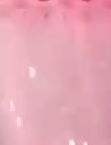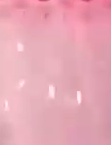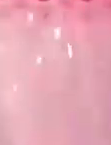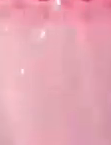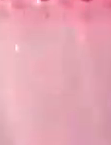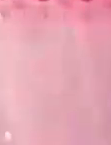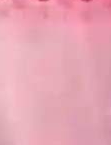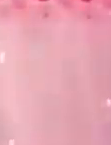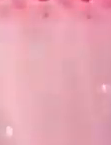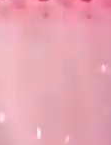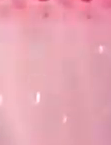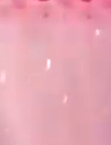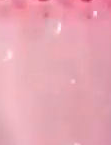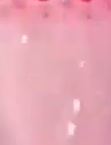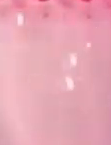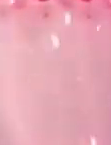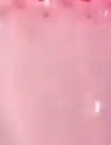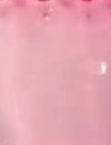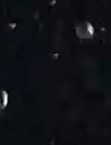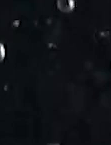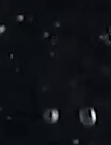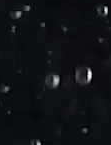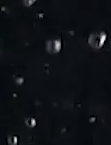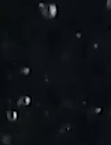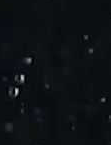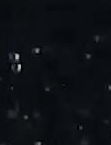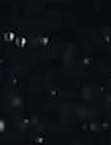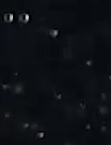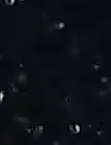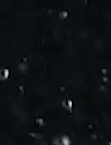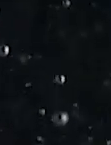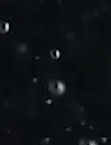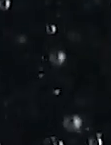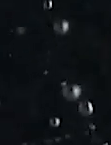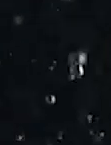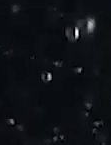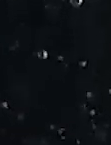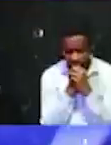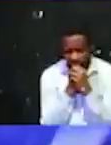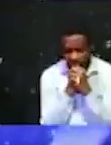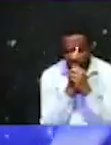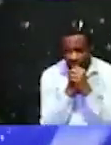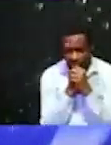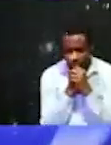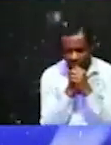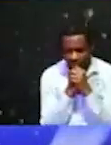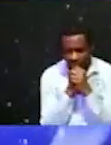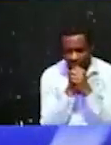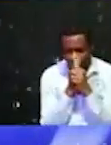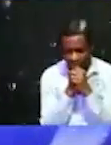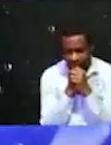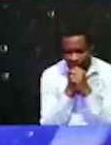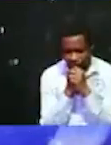la bu shatai. In the name of Jesus, help us, Lord. Help us, Lord. Help us, Lord. Help us, Lord. Help us,